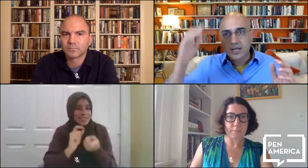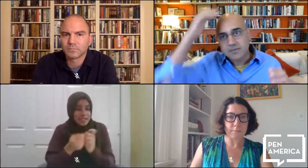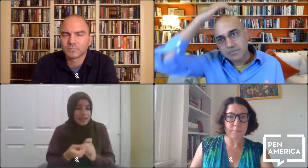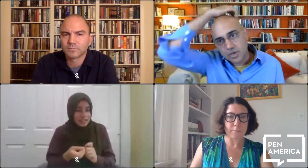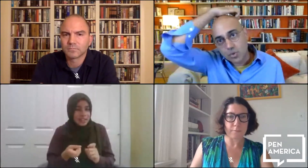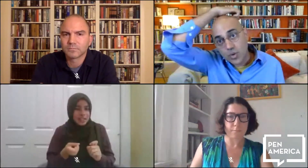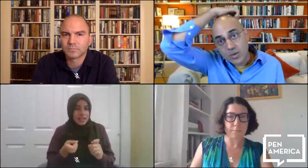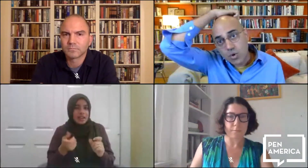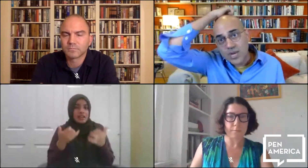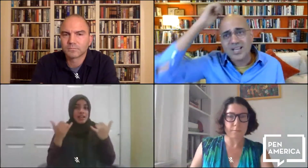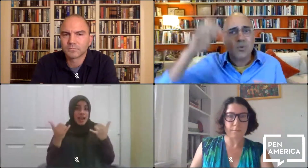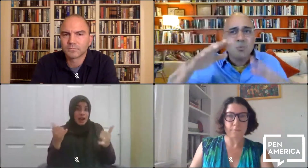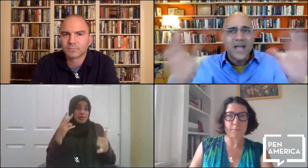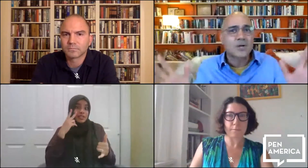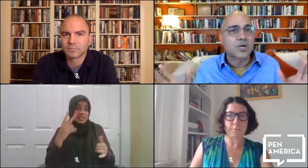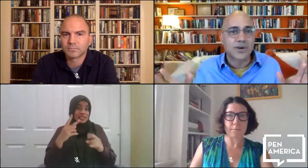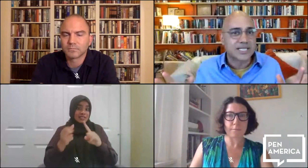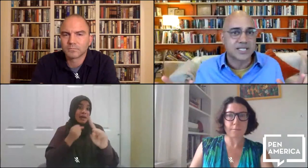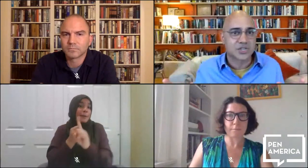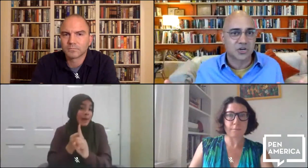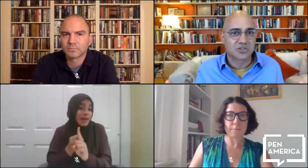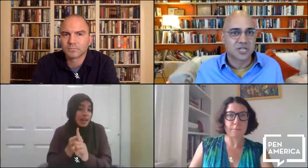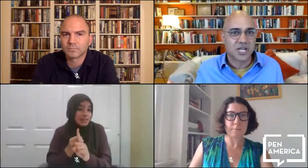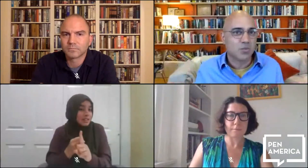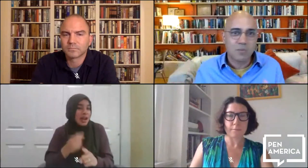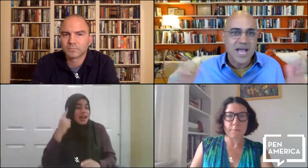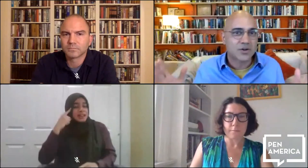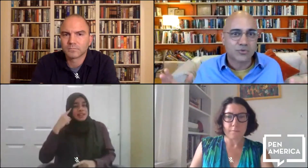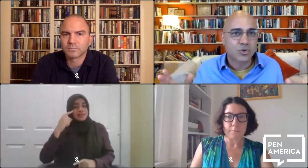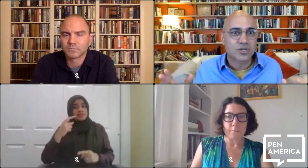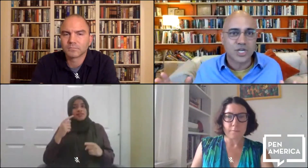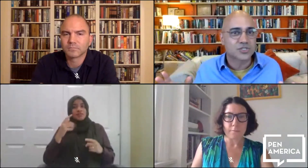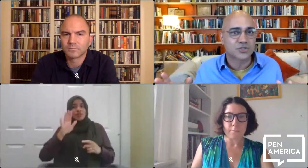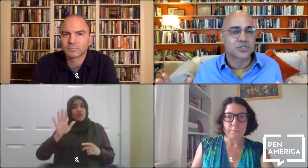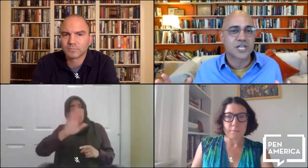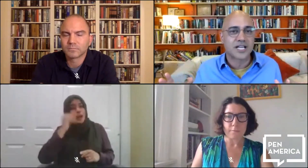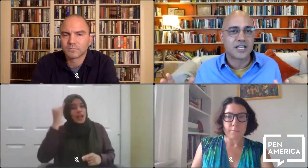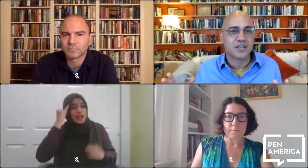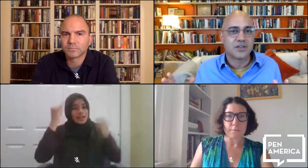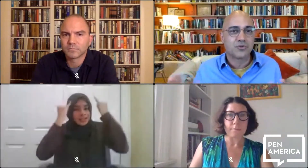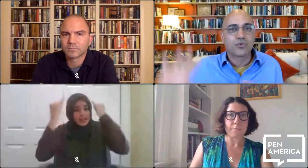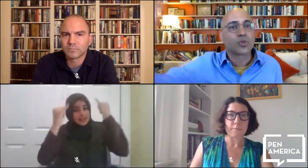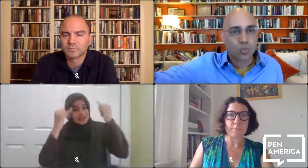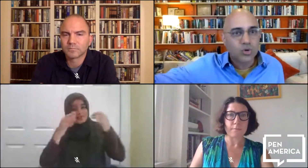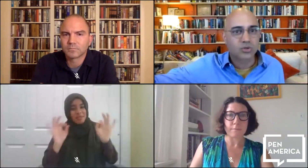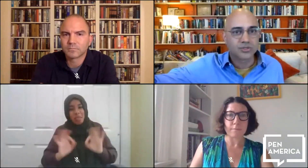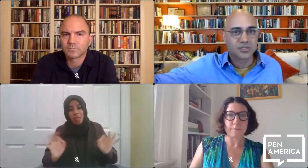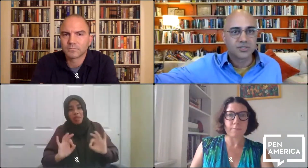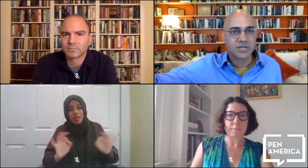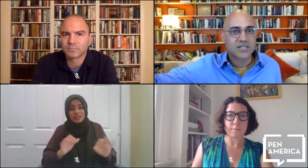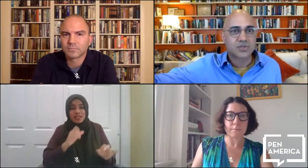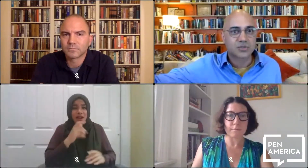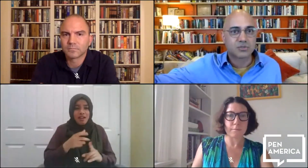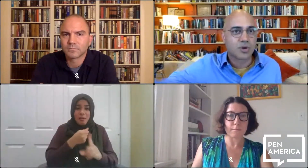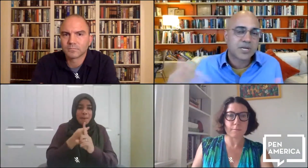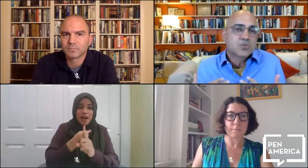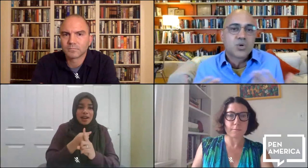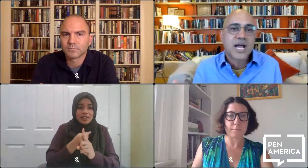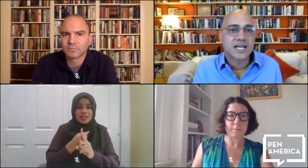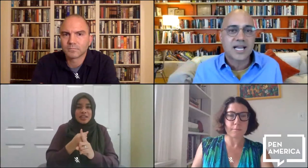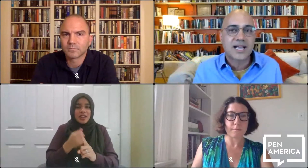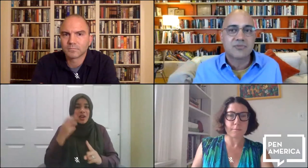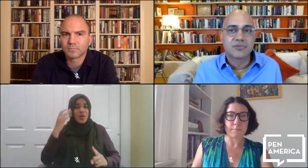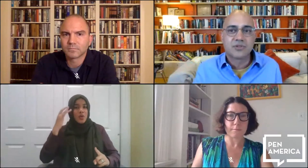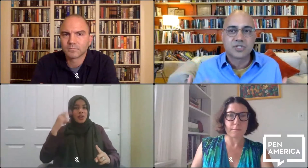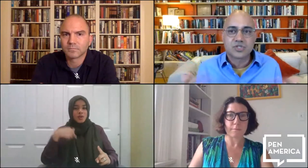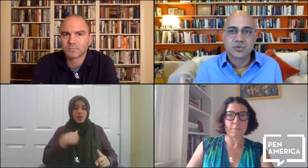that, it won't matter what our ideas are. It won't matter if we're a juster society for the world at a certain point, because we're not